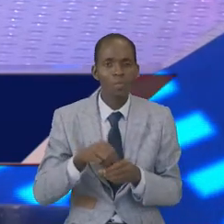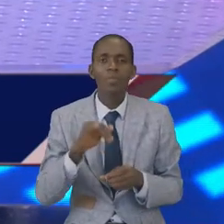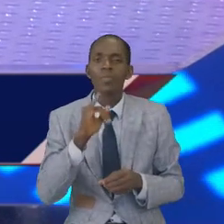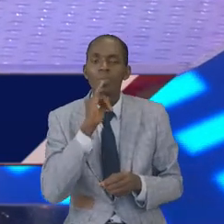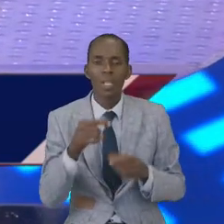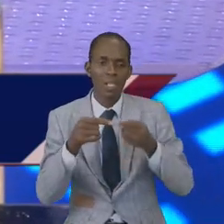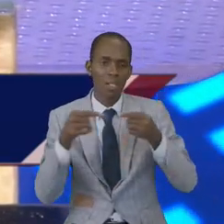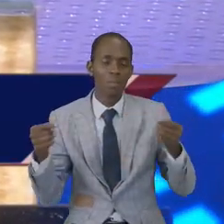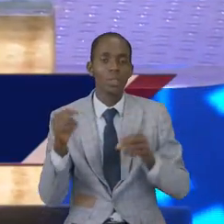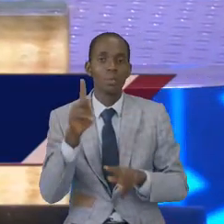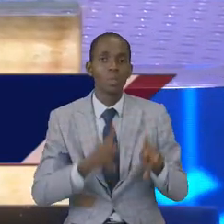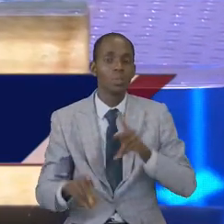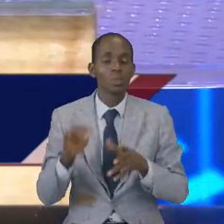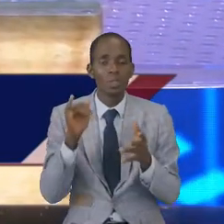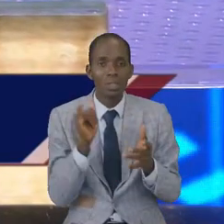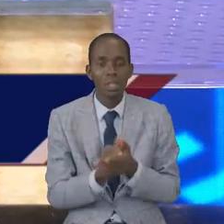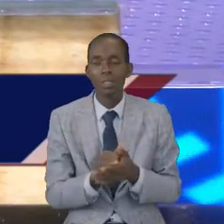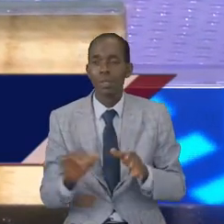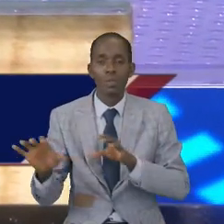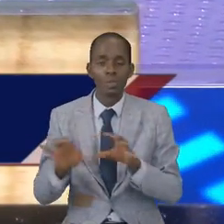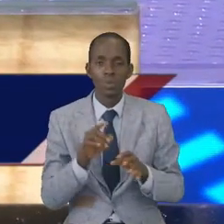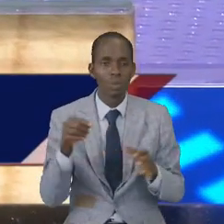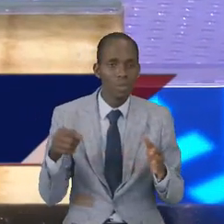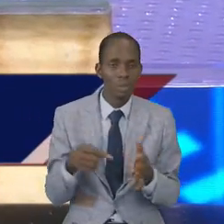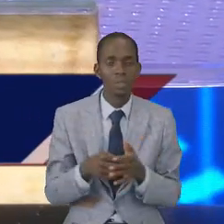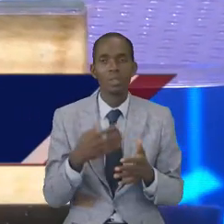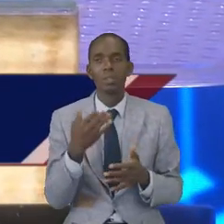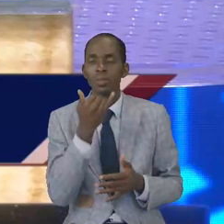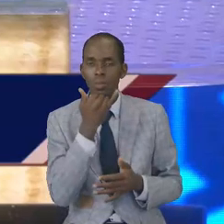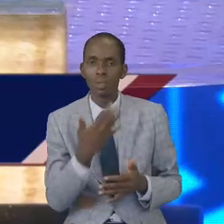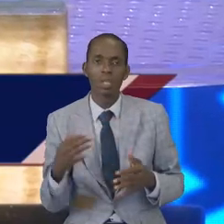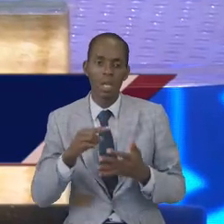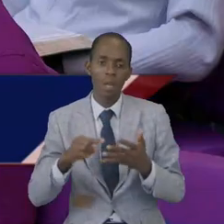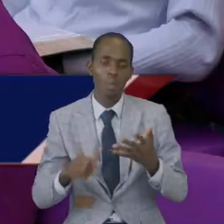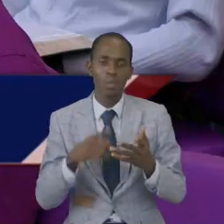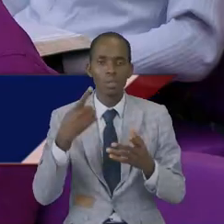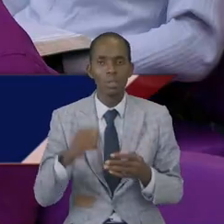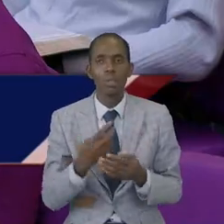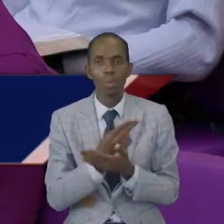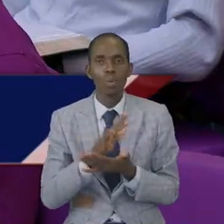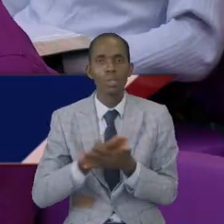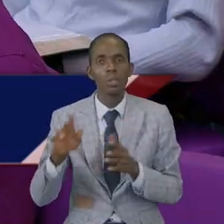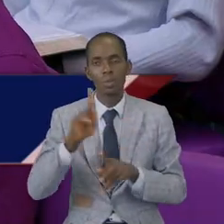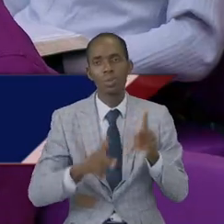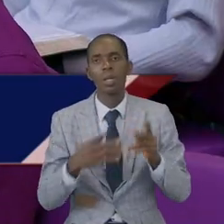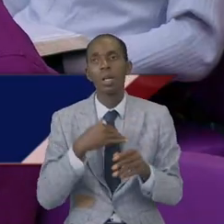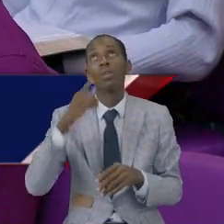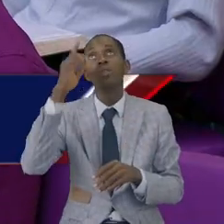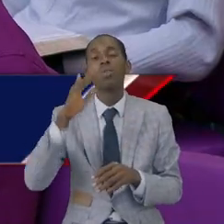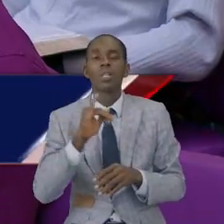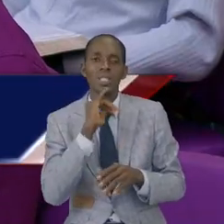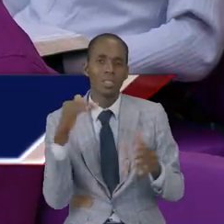The people that sow discord among the brethren, and God is against them,